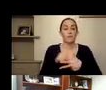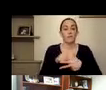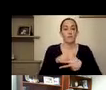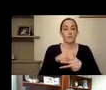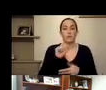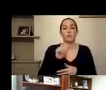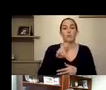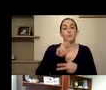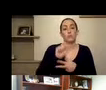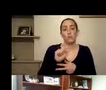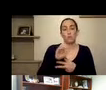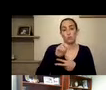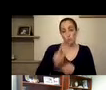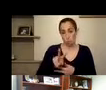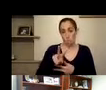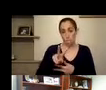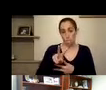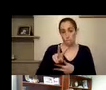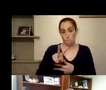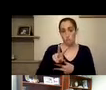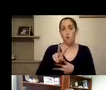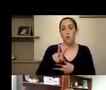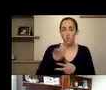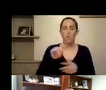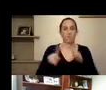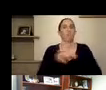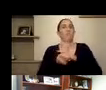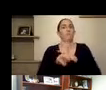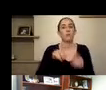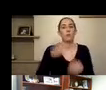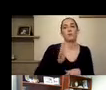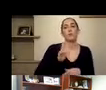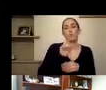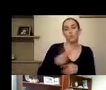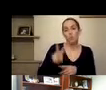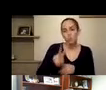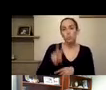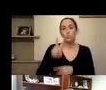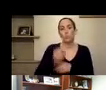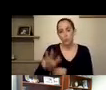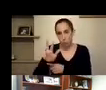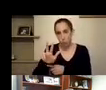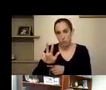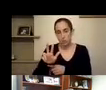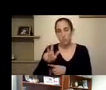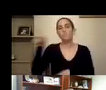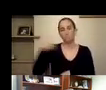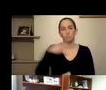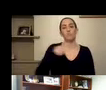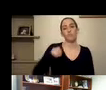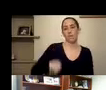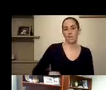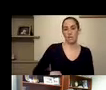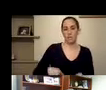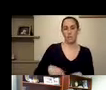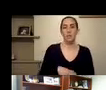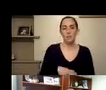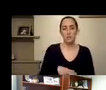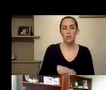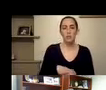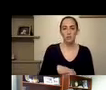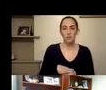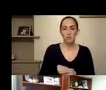SARS coronavirus 1, which emerged in 2002 and 2003 in China, and that's one of these